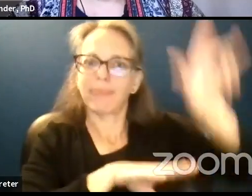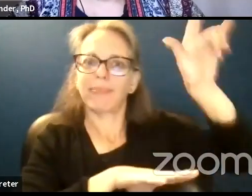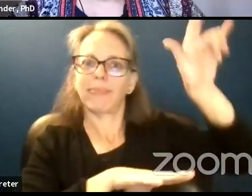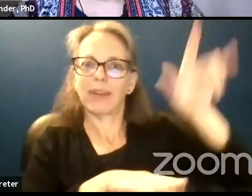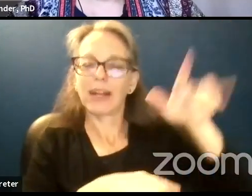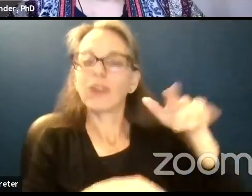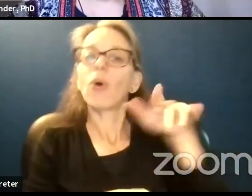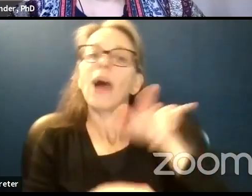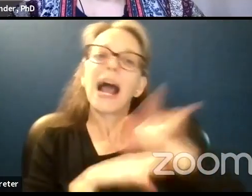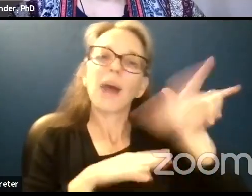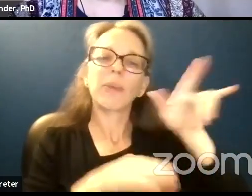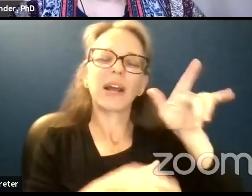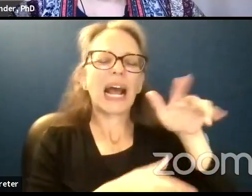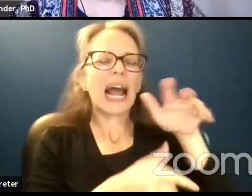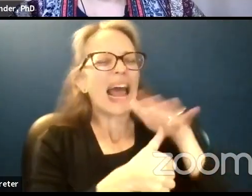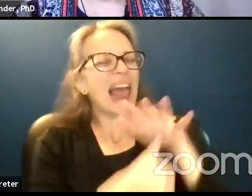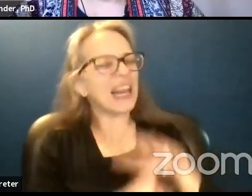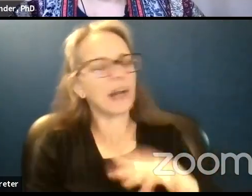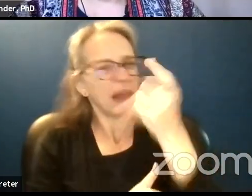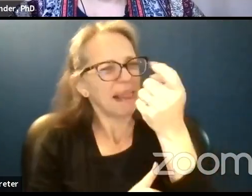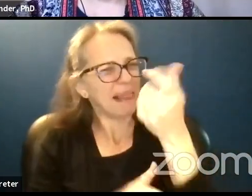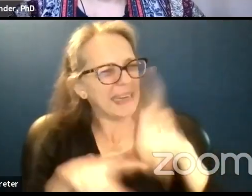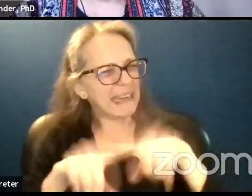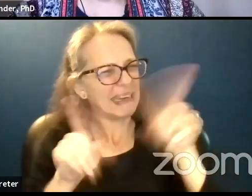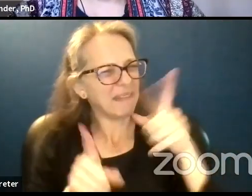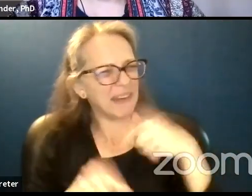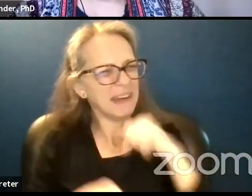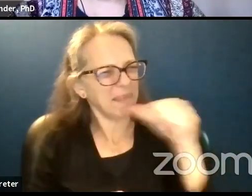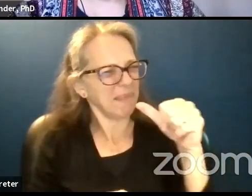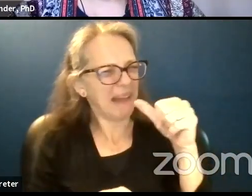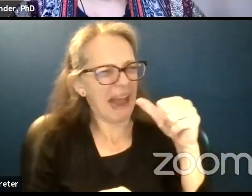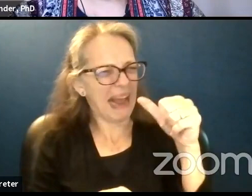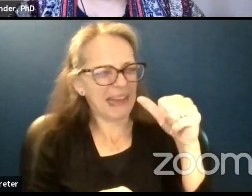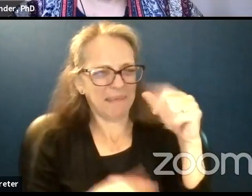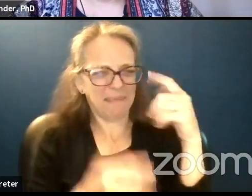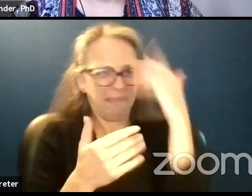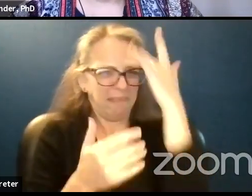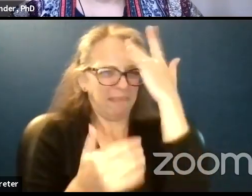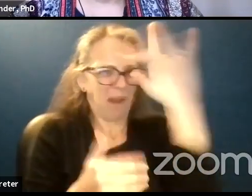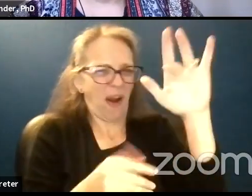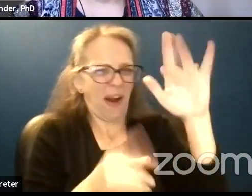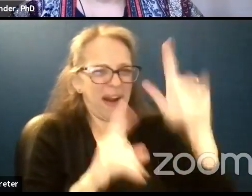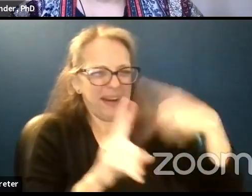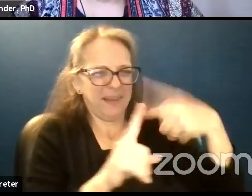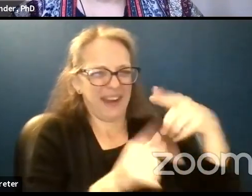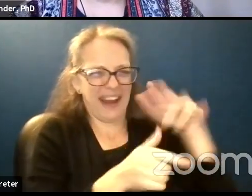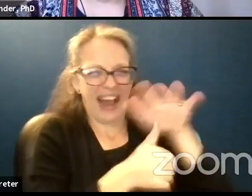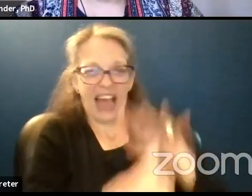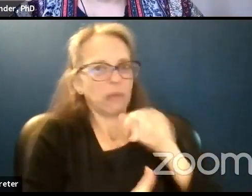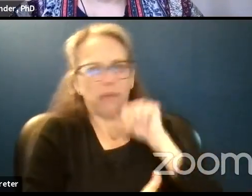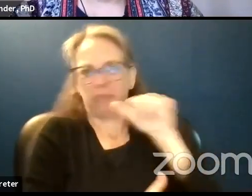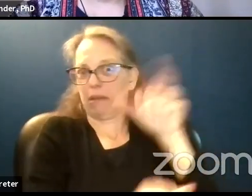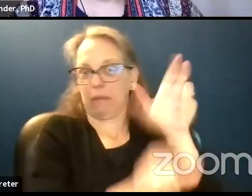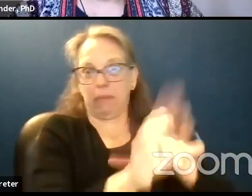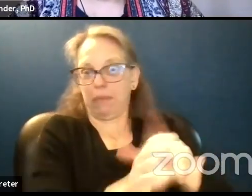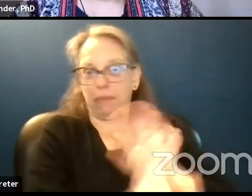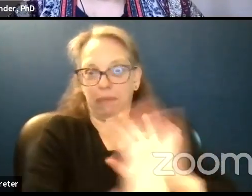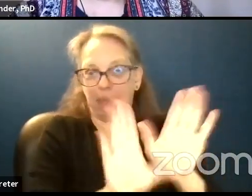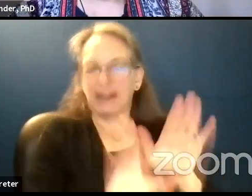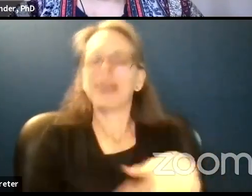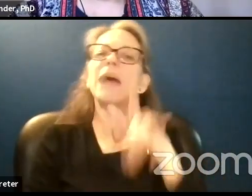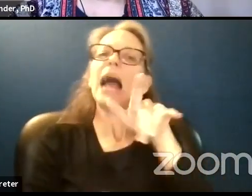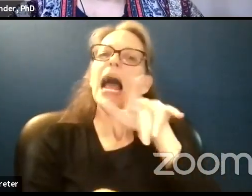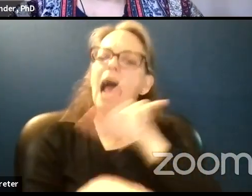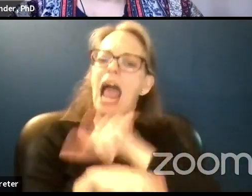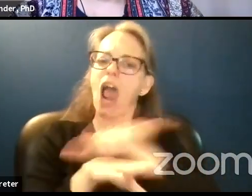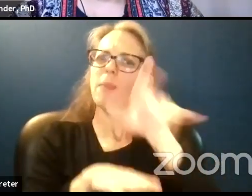little different. Actually, I don't know that much about helicopters. I will never go in one. But airplanes need much longer runways to take